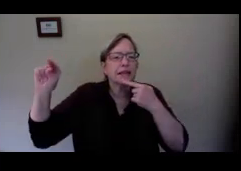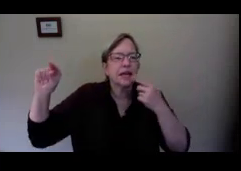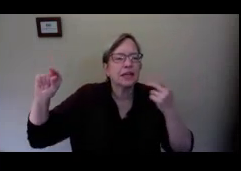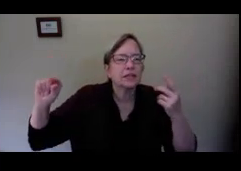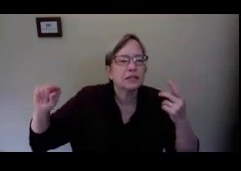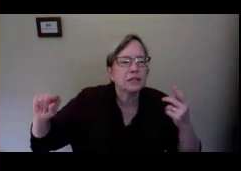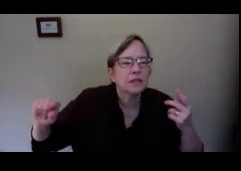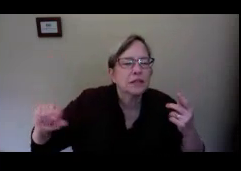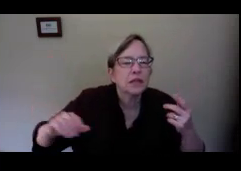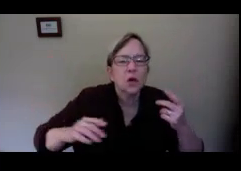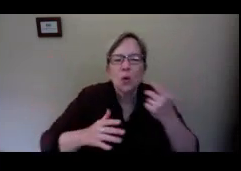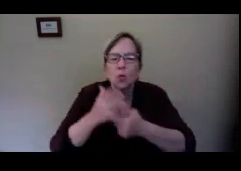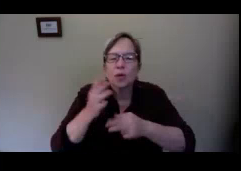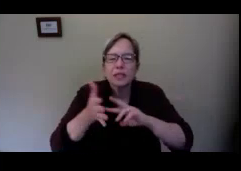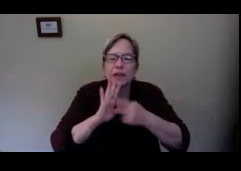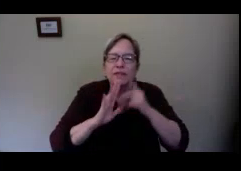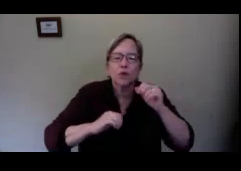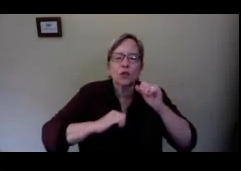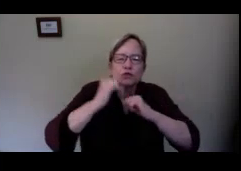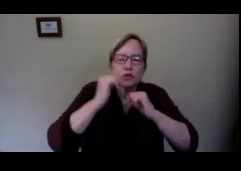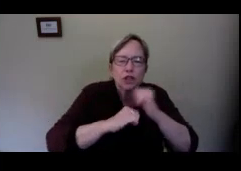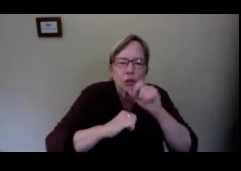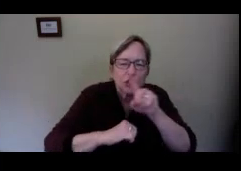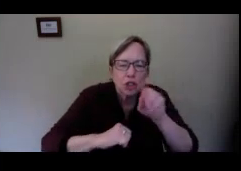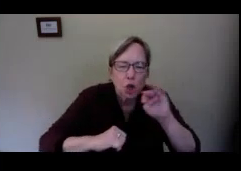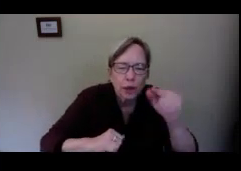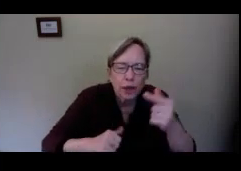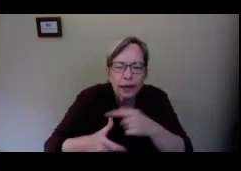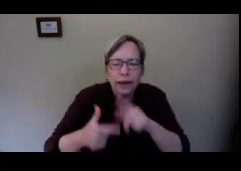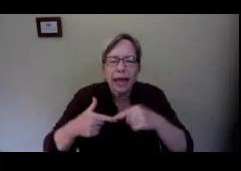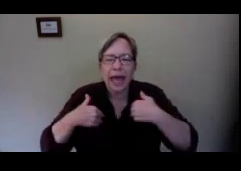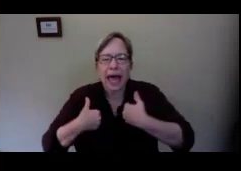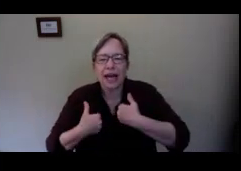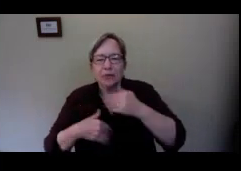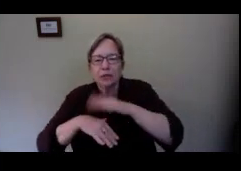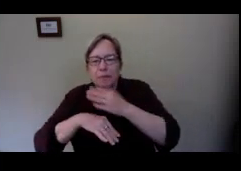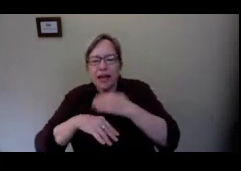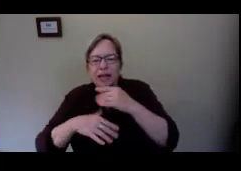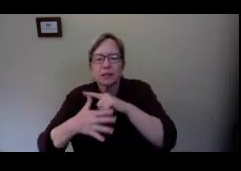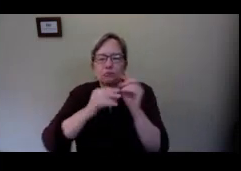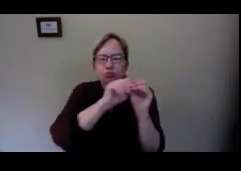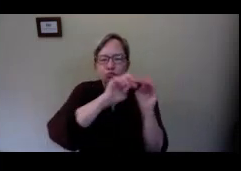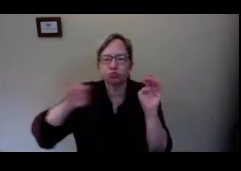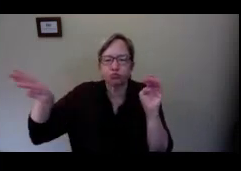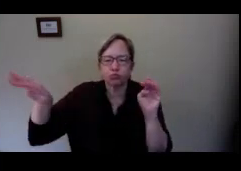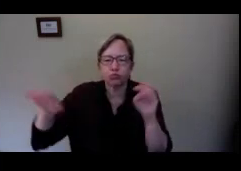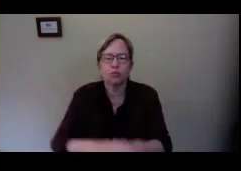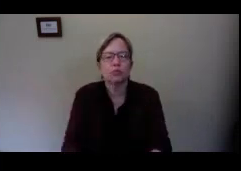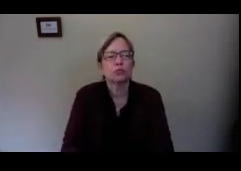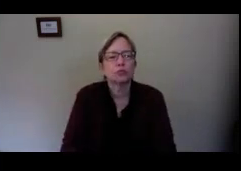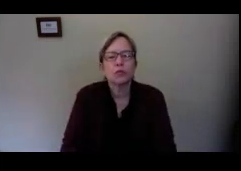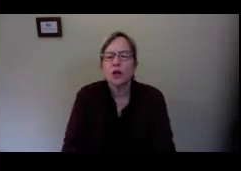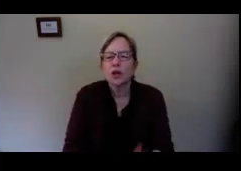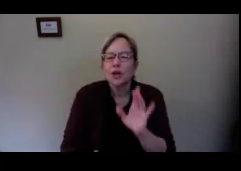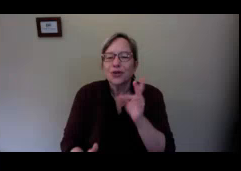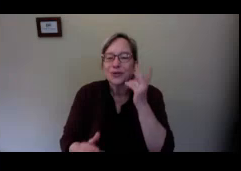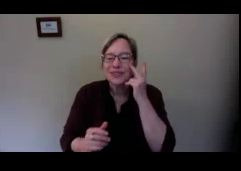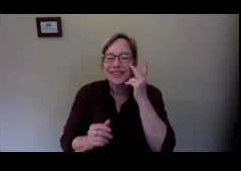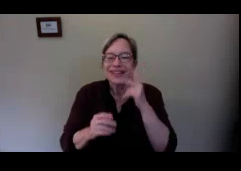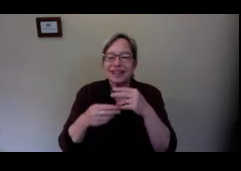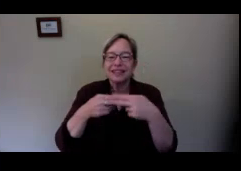What it means for structure and zoning, animals and pets, etc. So this will be shared in the slides and your